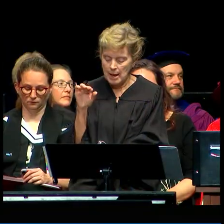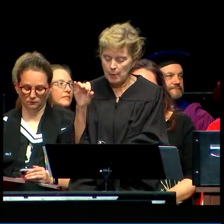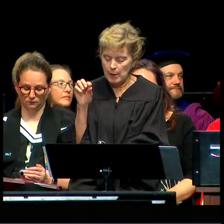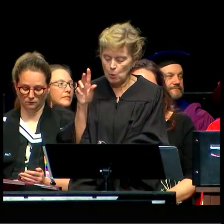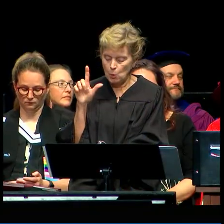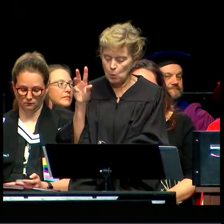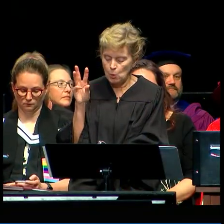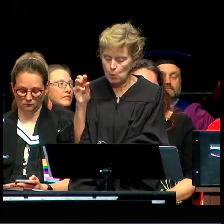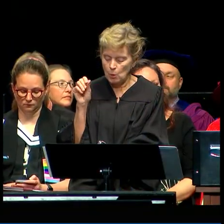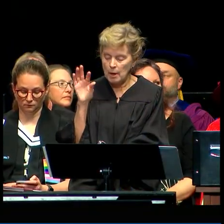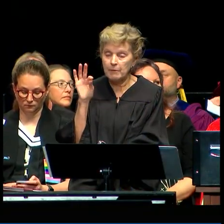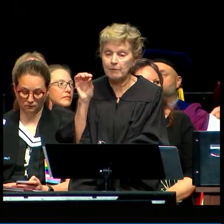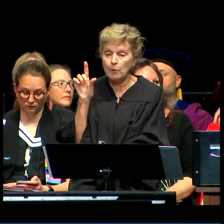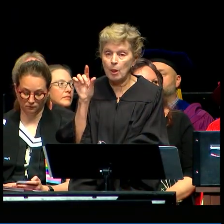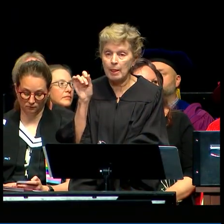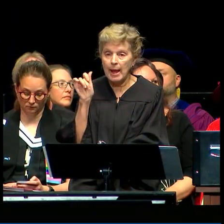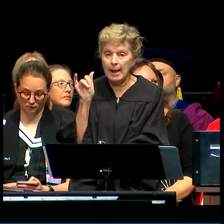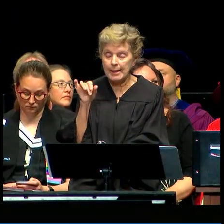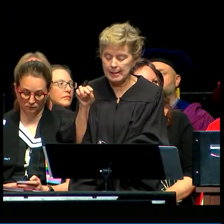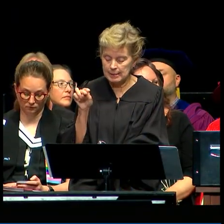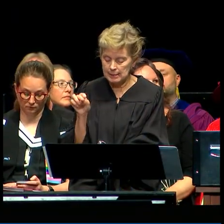Eriolua Folayan.